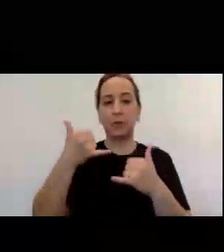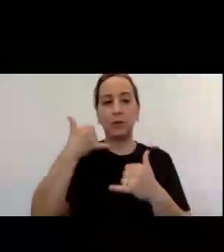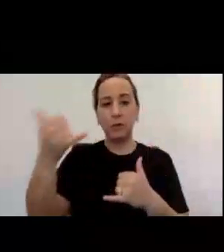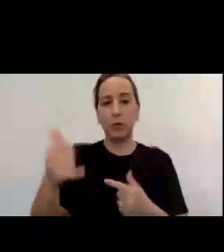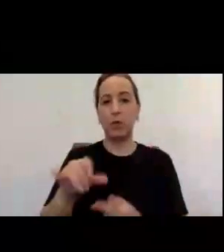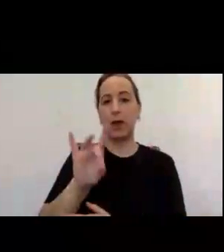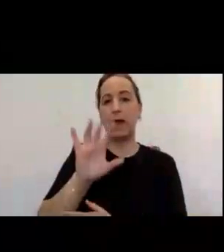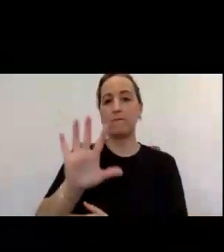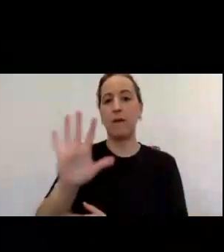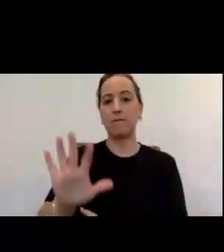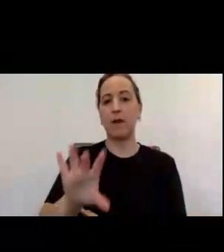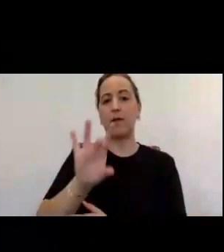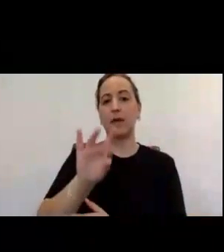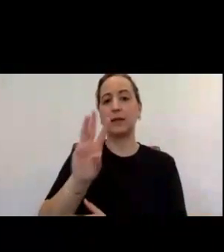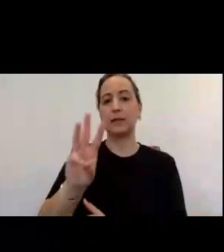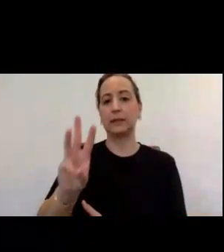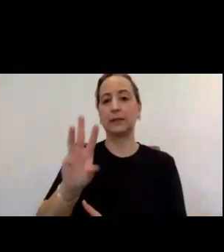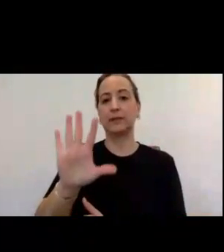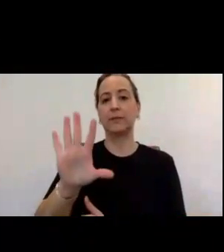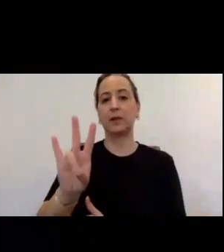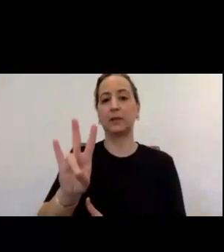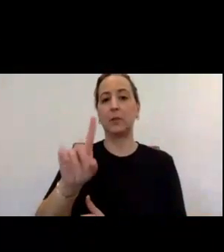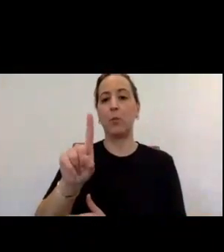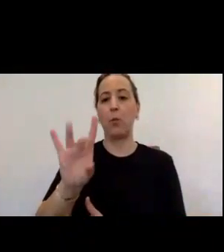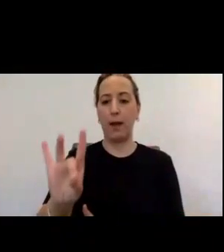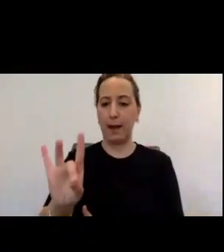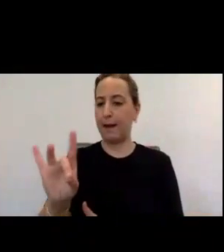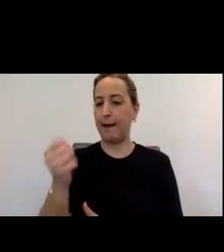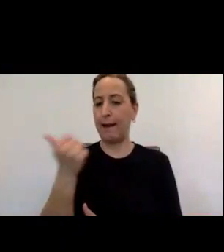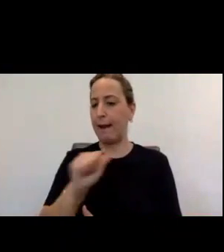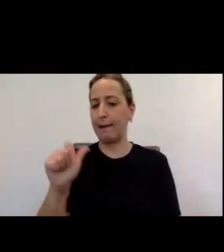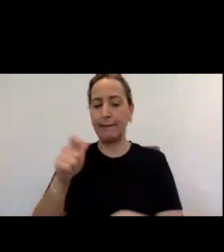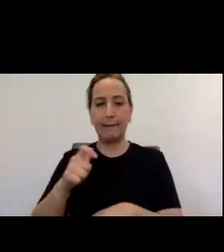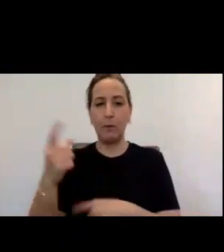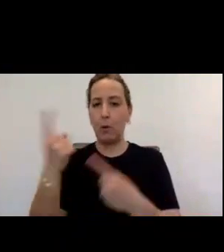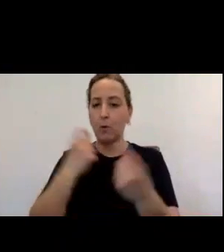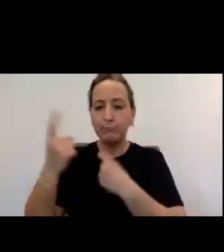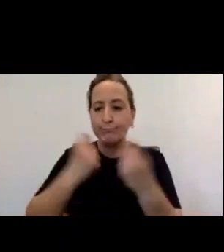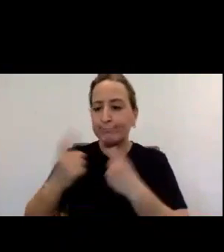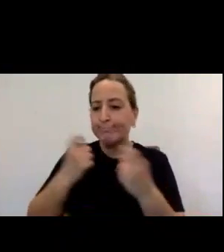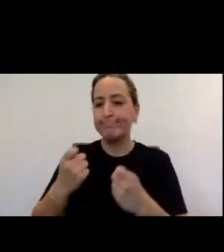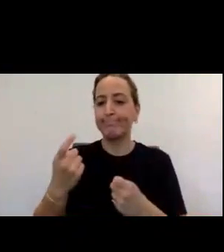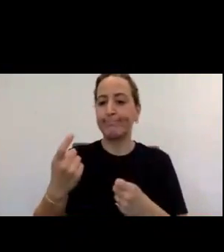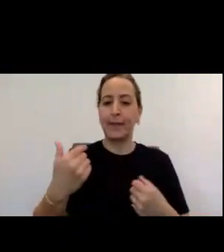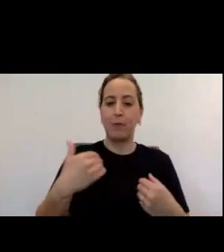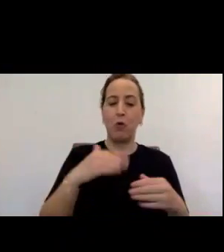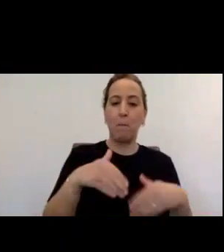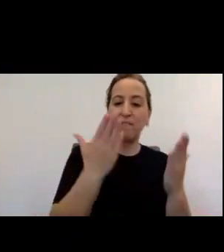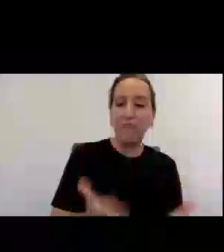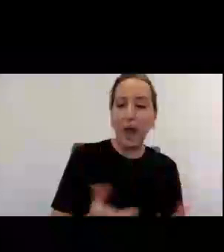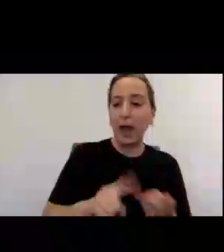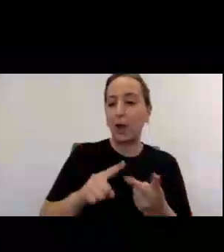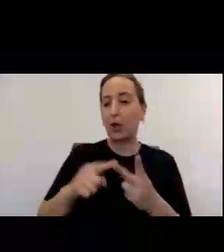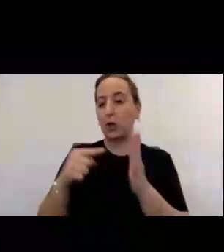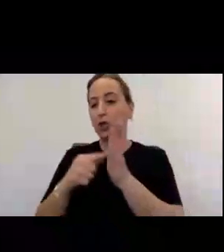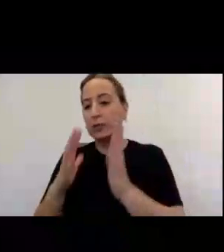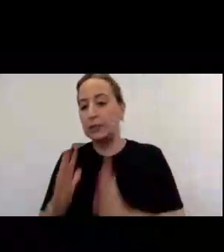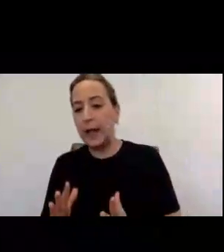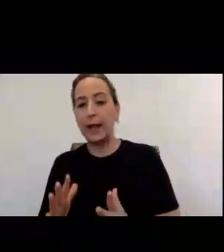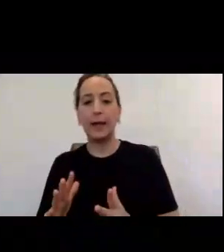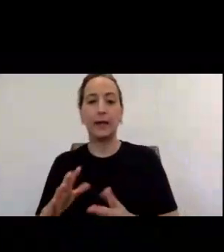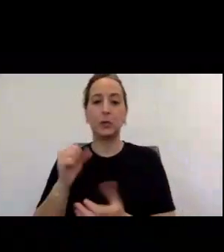855-866-5718. Please give us a call if you have a fair housing question, whether you're a housing provider, whether you're a tenant, whether you're a social service provider,